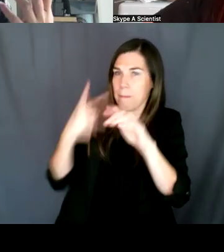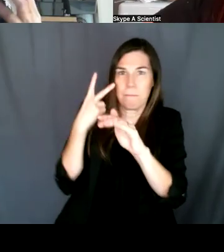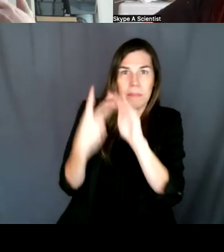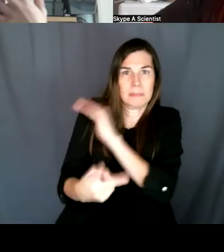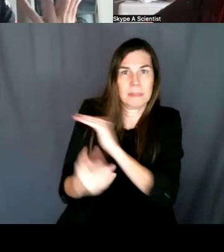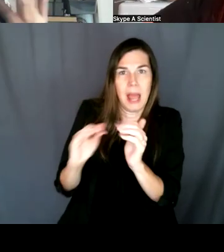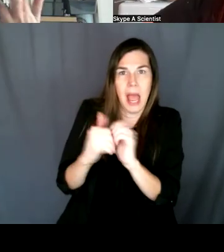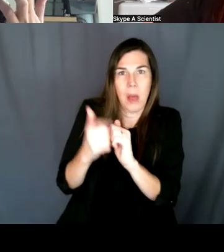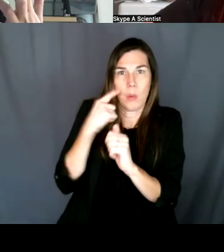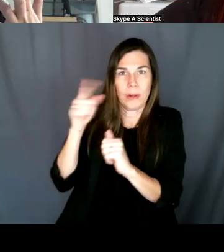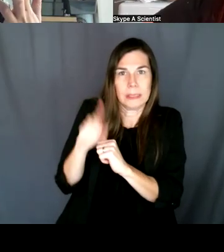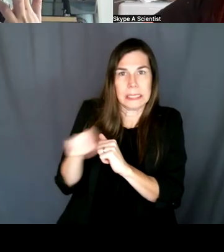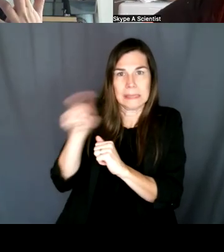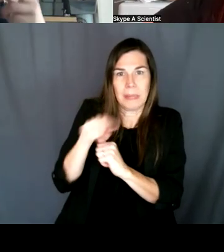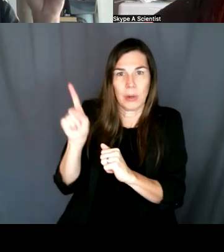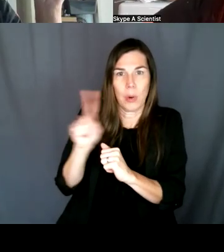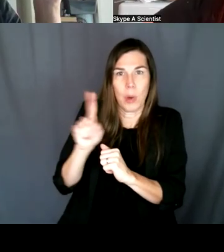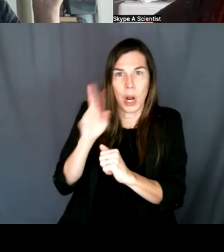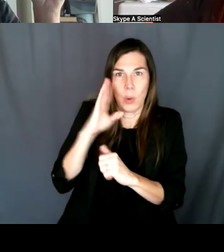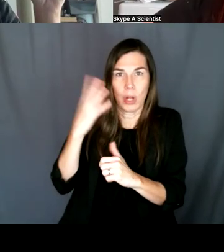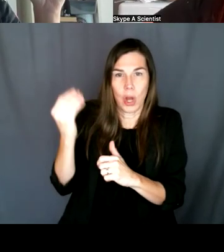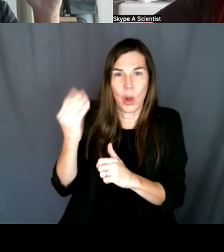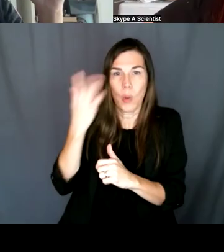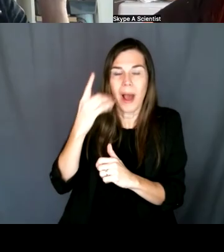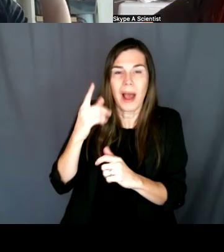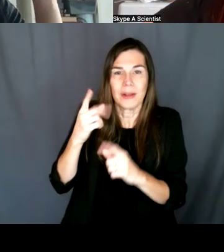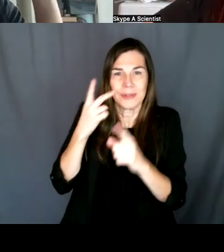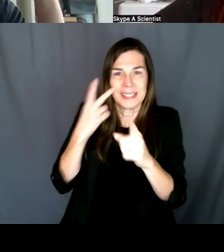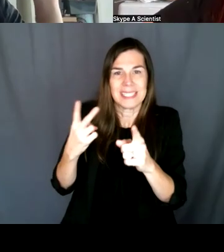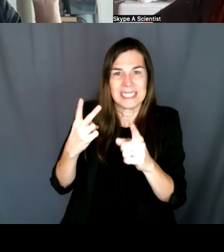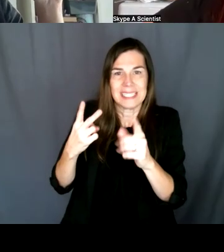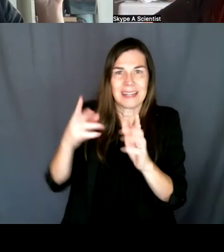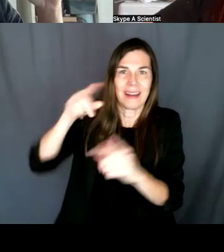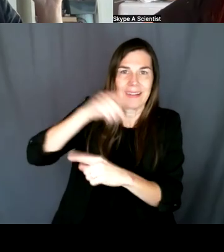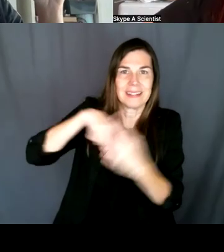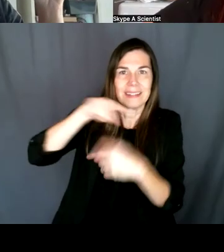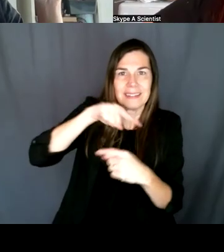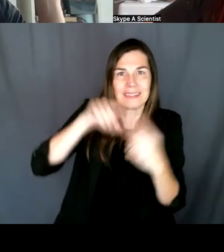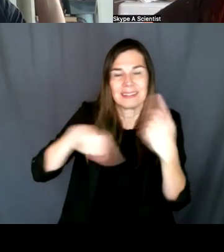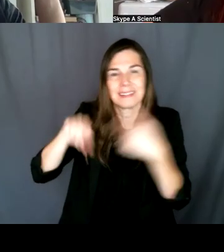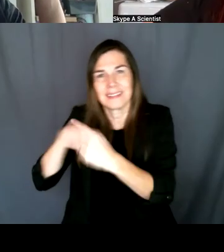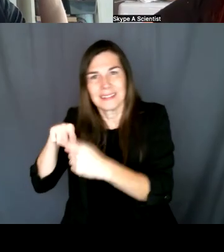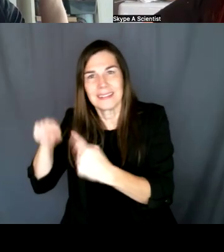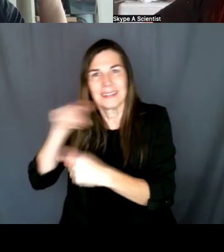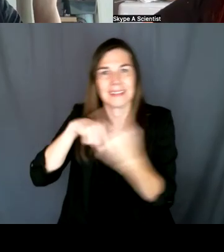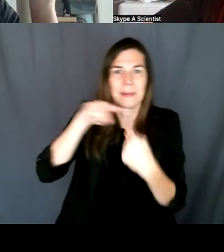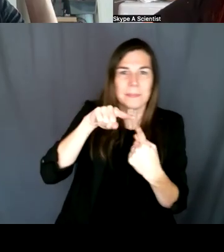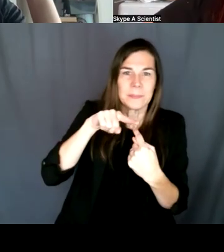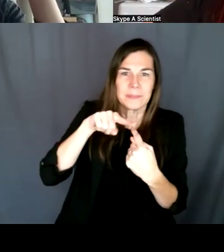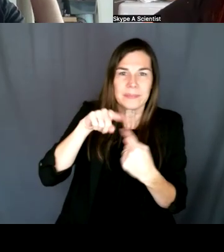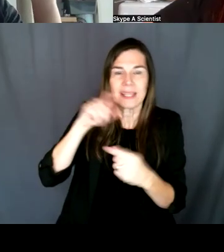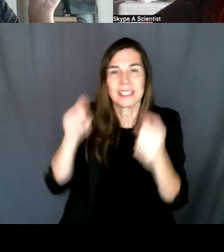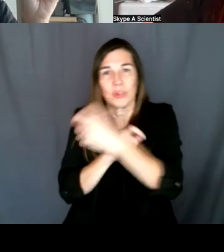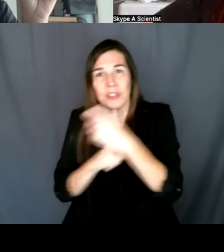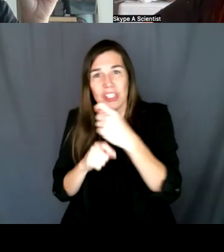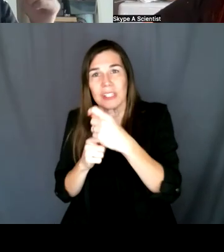to spin or where it's going to go. That's why you see it kind of tipping and turning and tumbling, and then every once in a while it'll switch